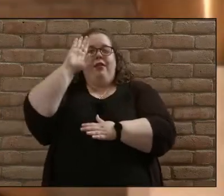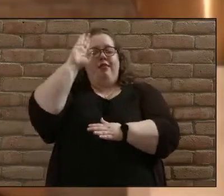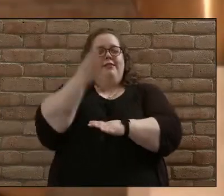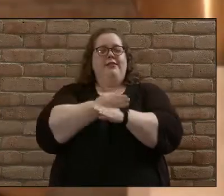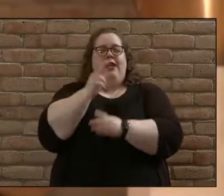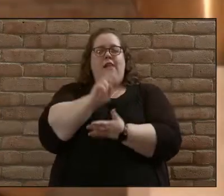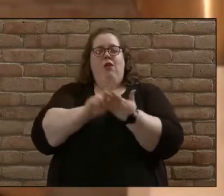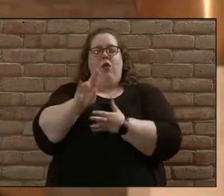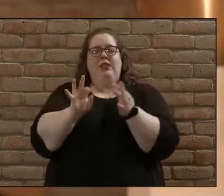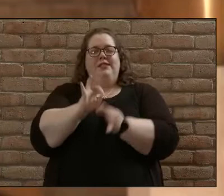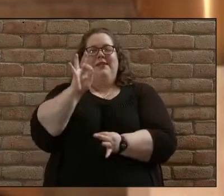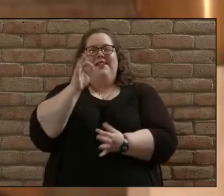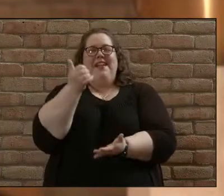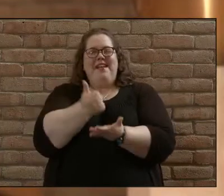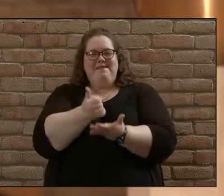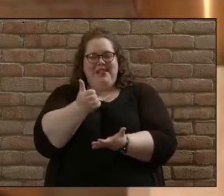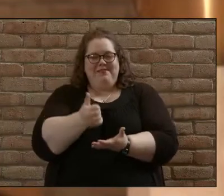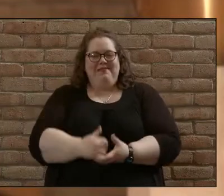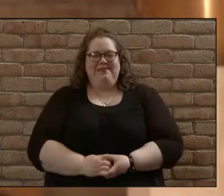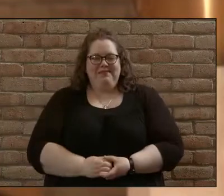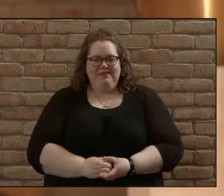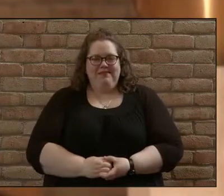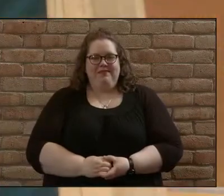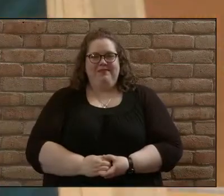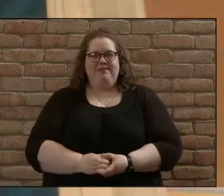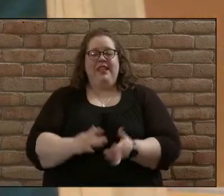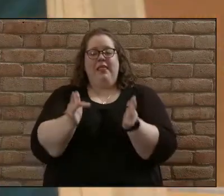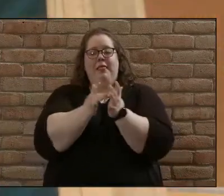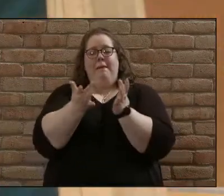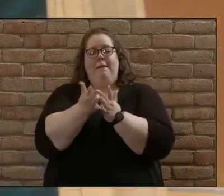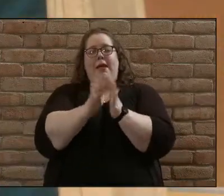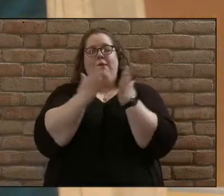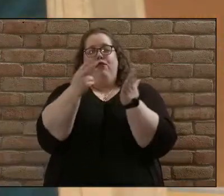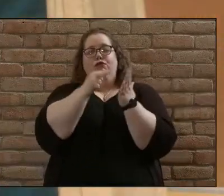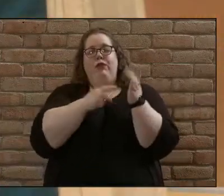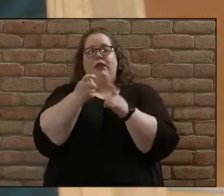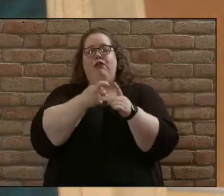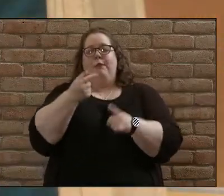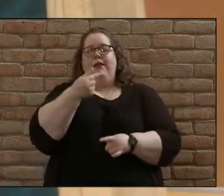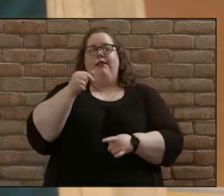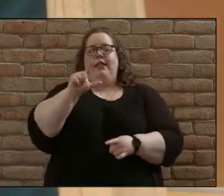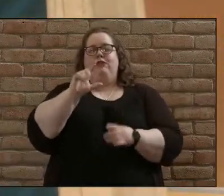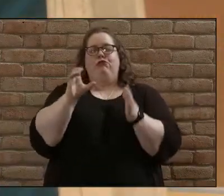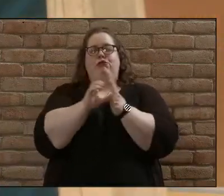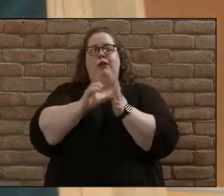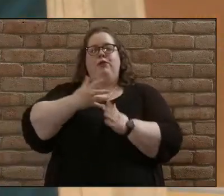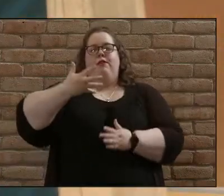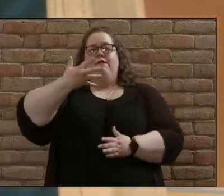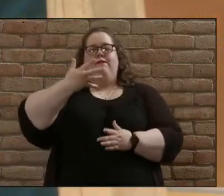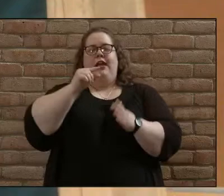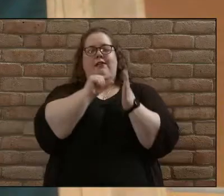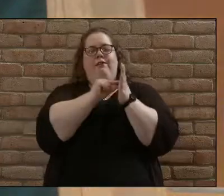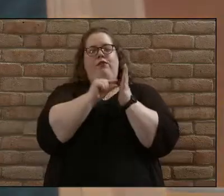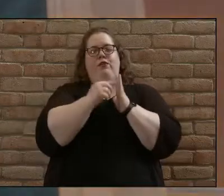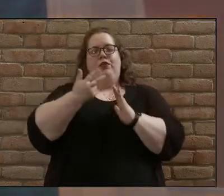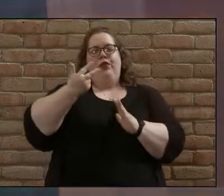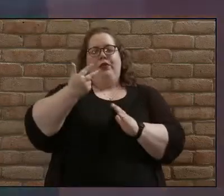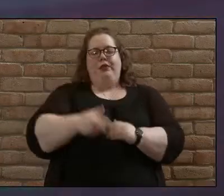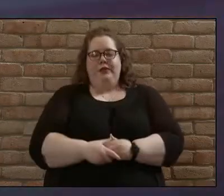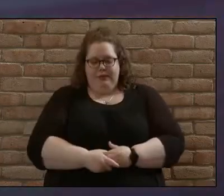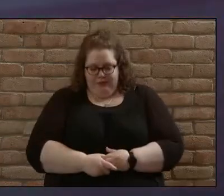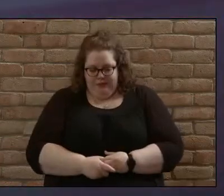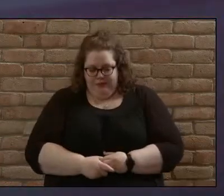Holy Spirit. Amen. Our reading comes to us from Galatians chapter 5, beginning with the 13th